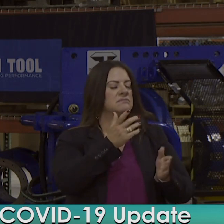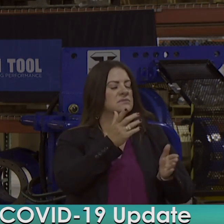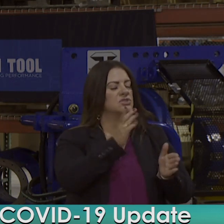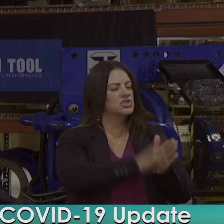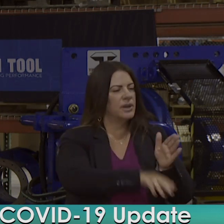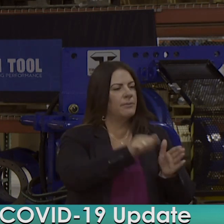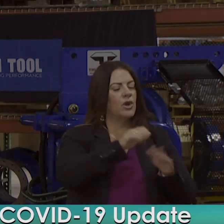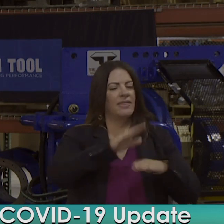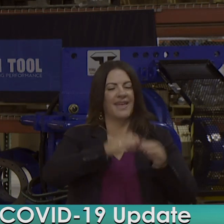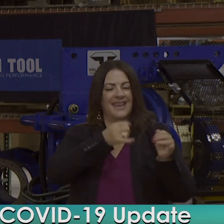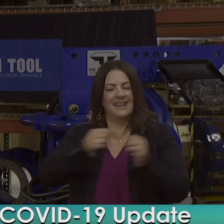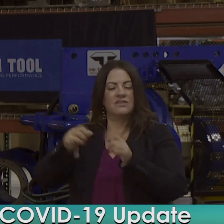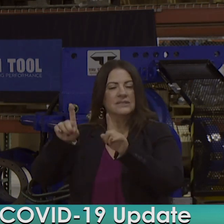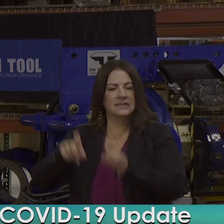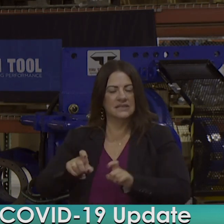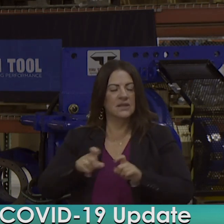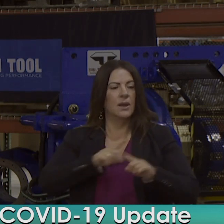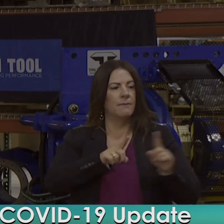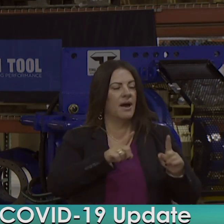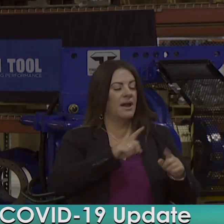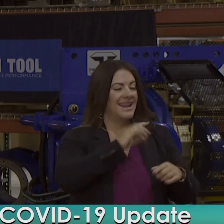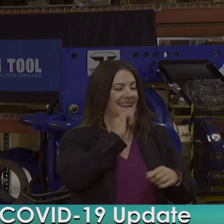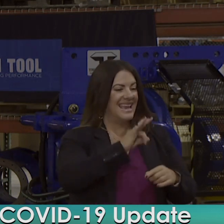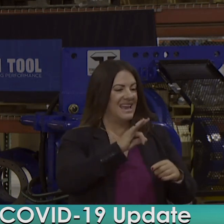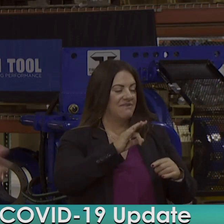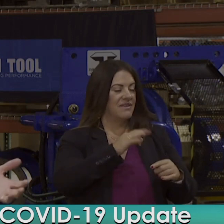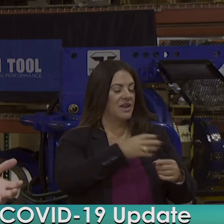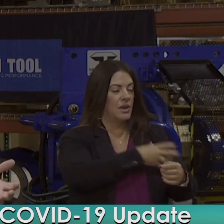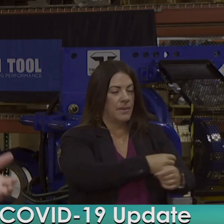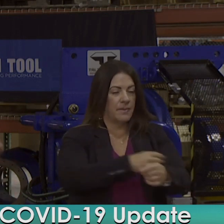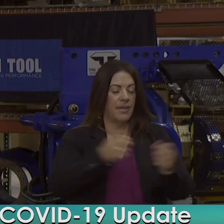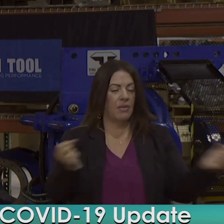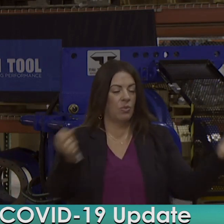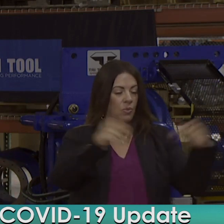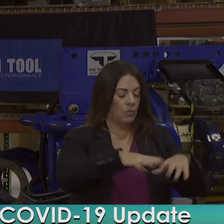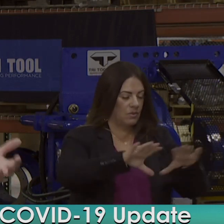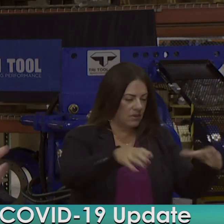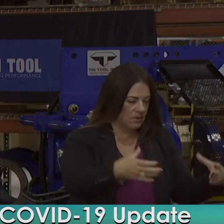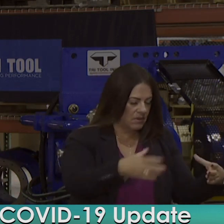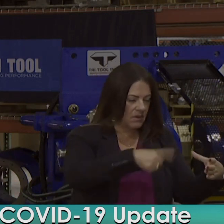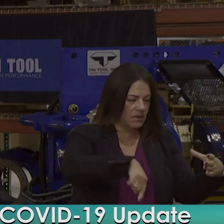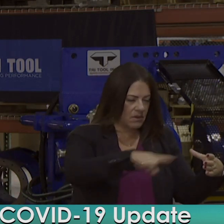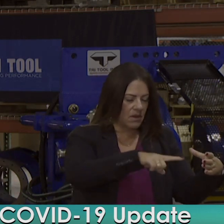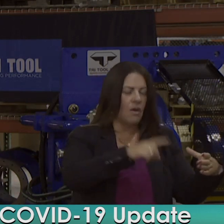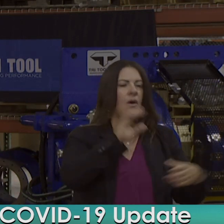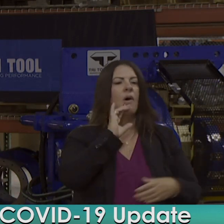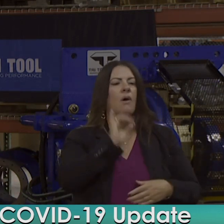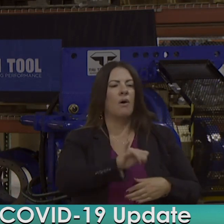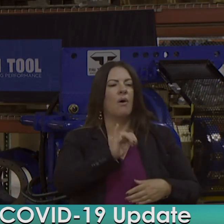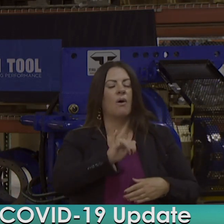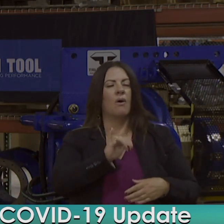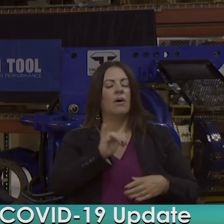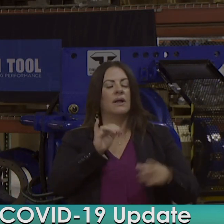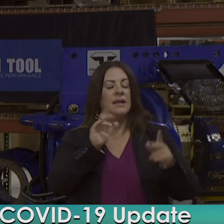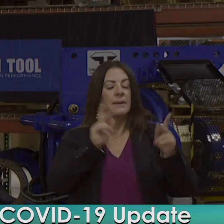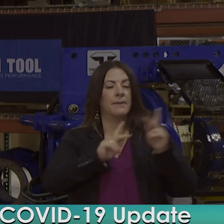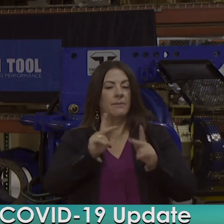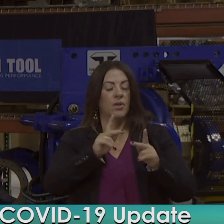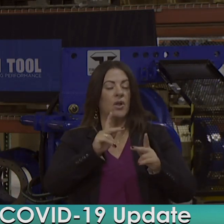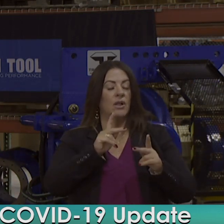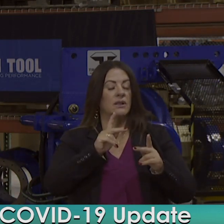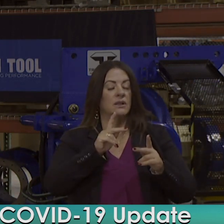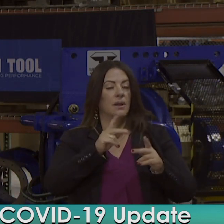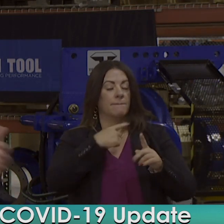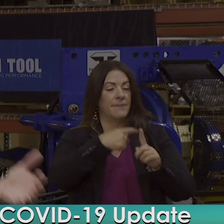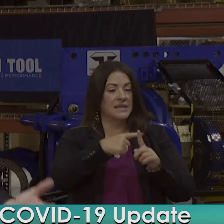If that pooled sample comes back negative, you alert everybody that their tests have come back negative. If that sample comes